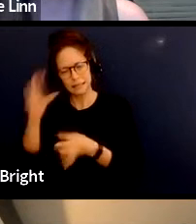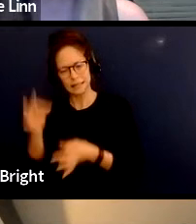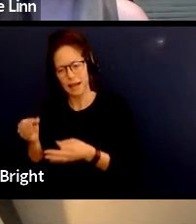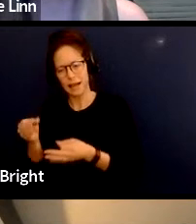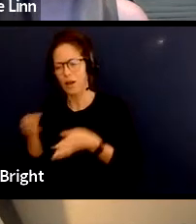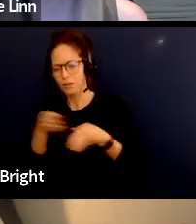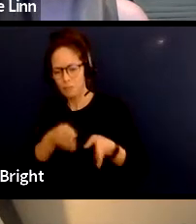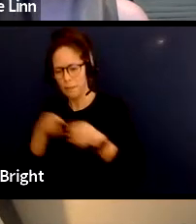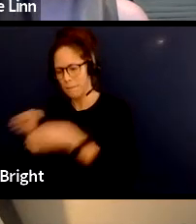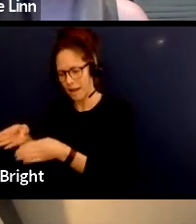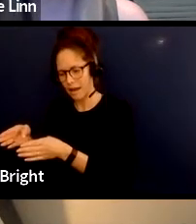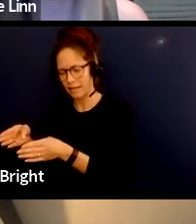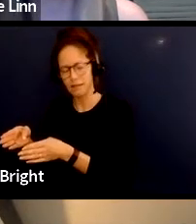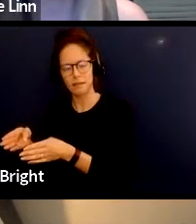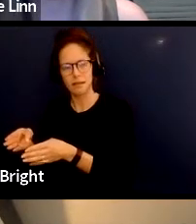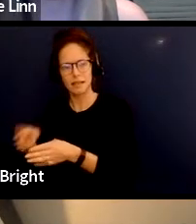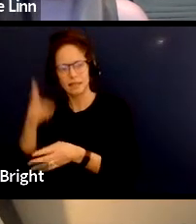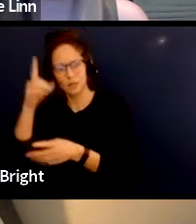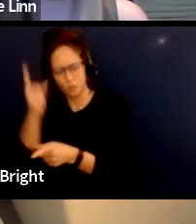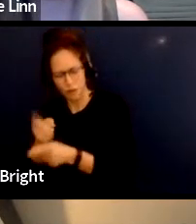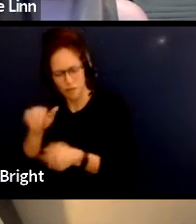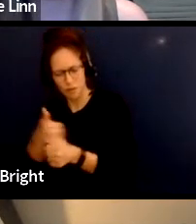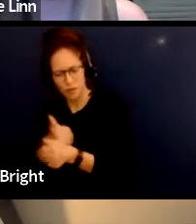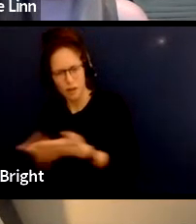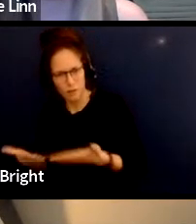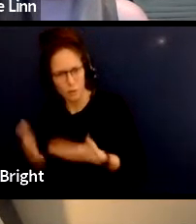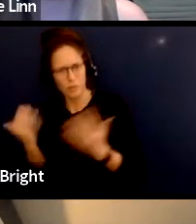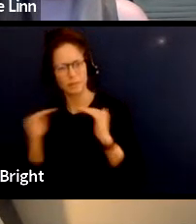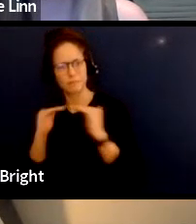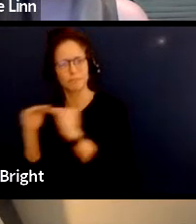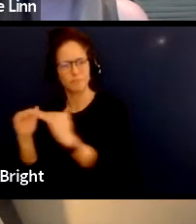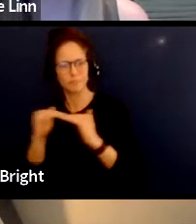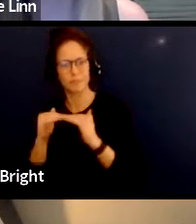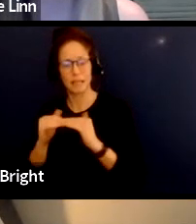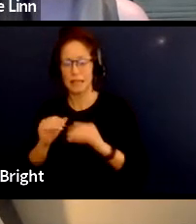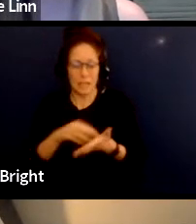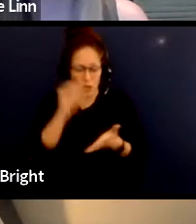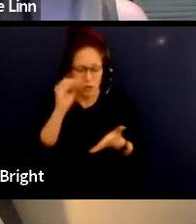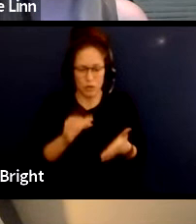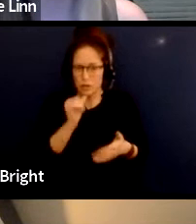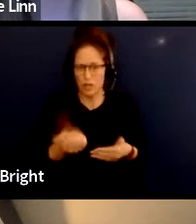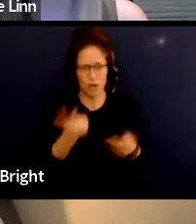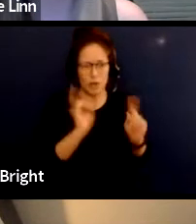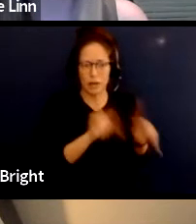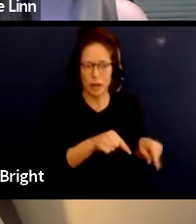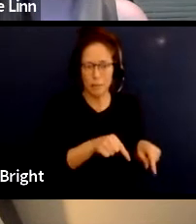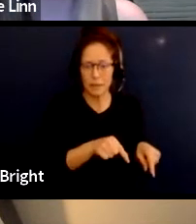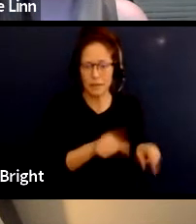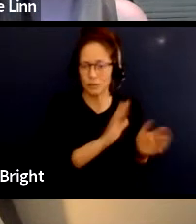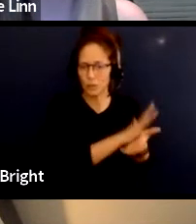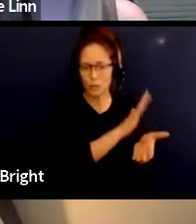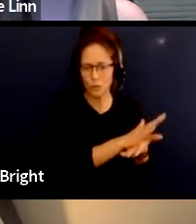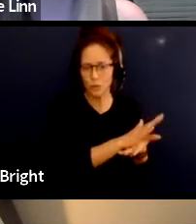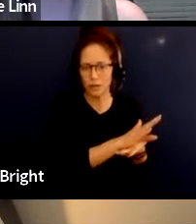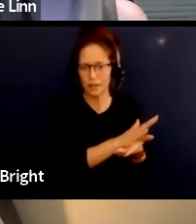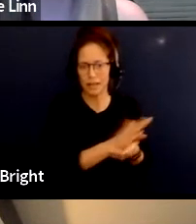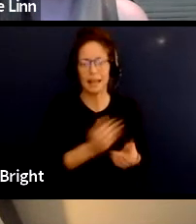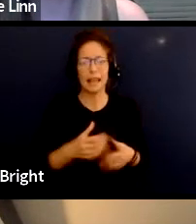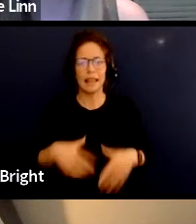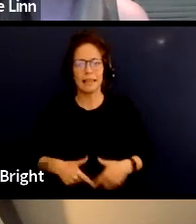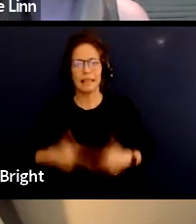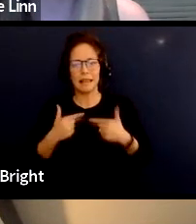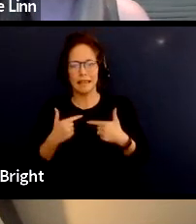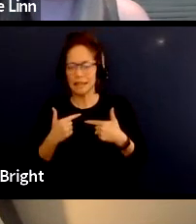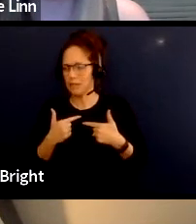have the discussion and vote. You could choose a different way. Students are not coming to school. They live in multi-generational homes and have lost